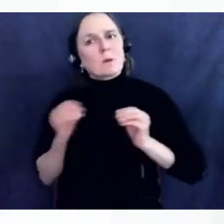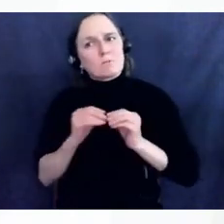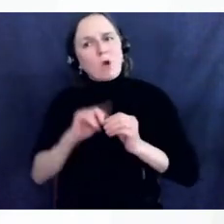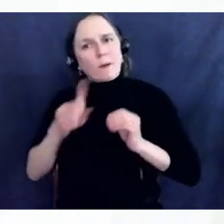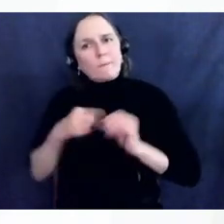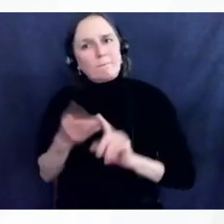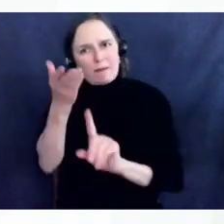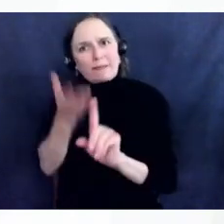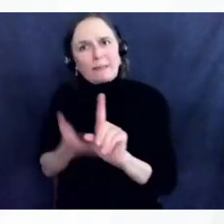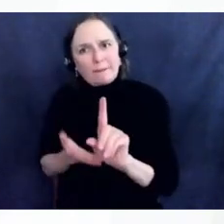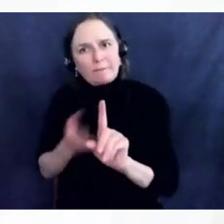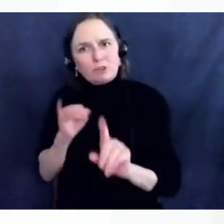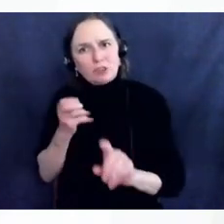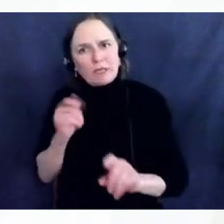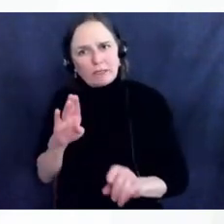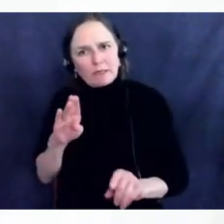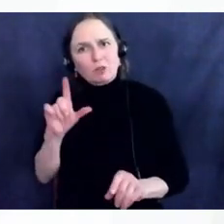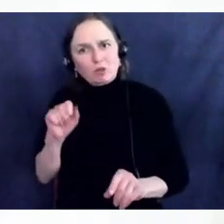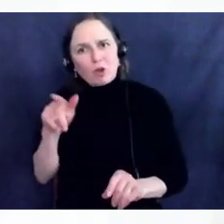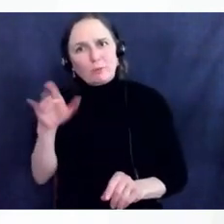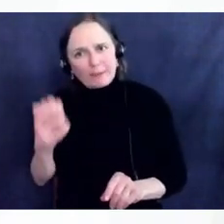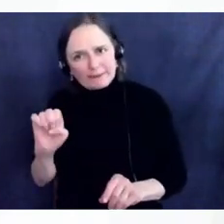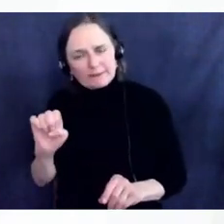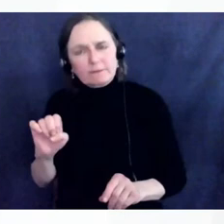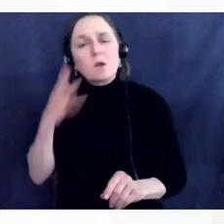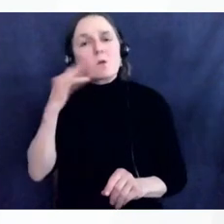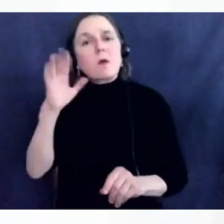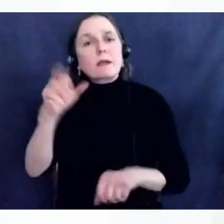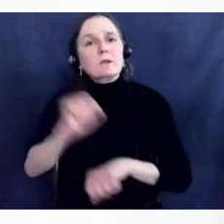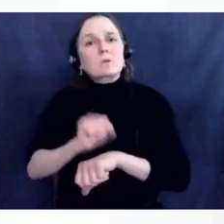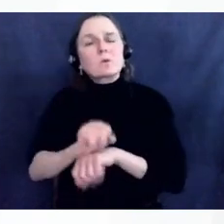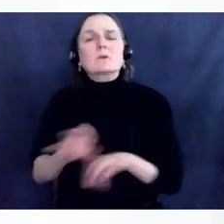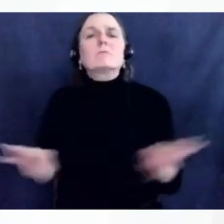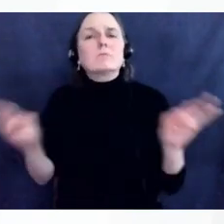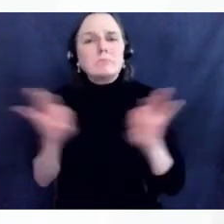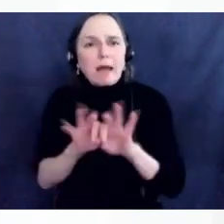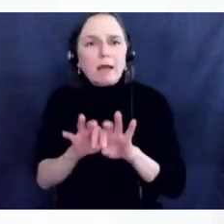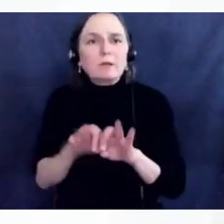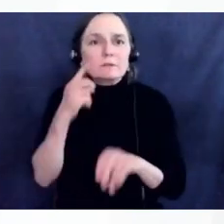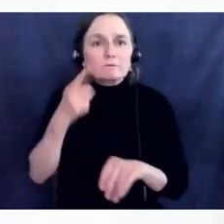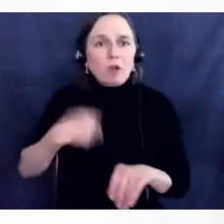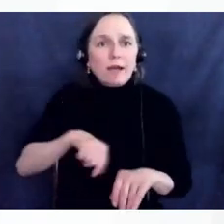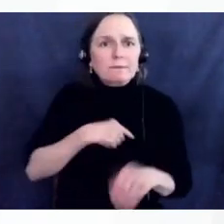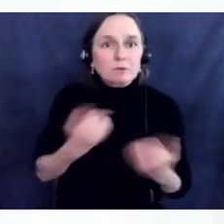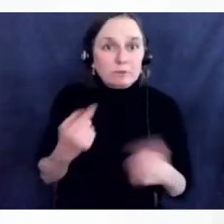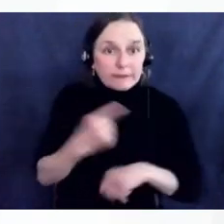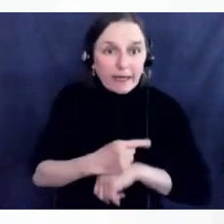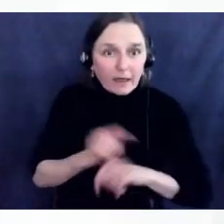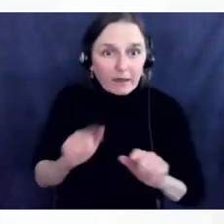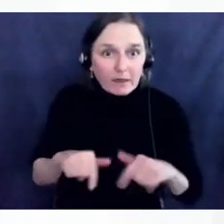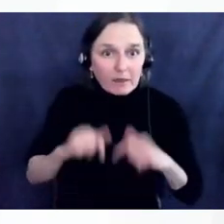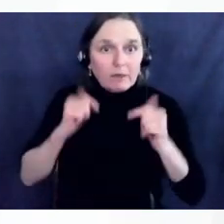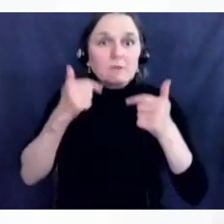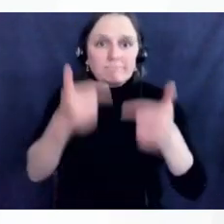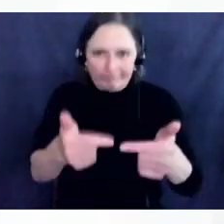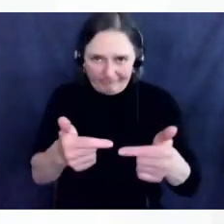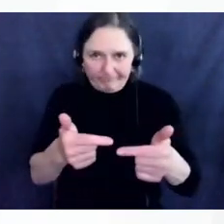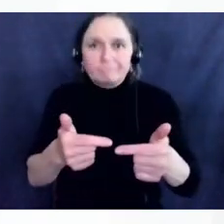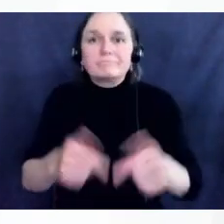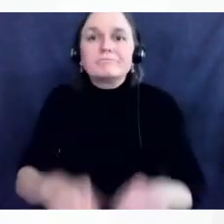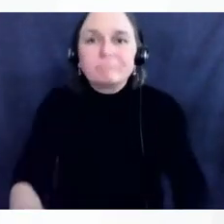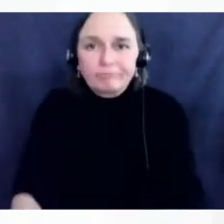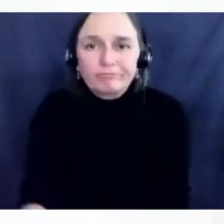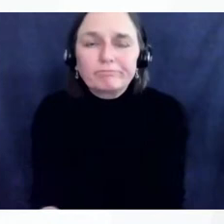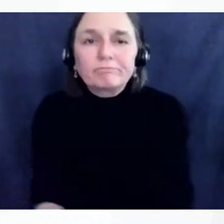our university, and why his work matters so much today. In 1993, the faculty of the School of Art